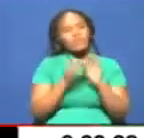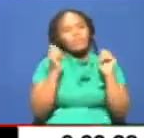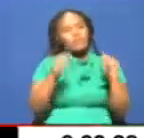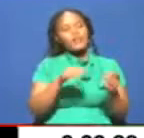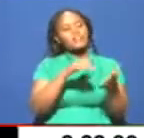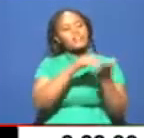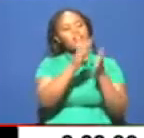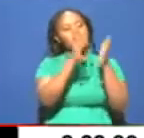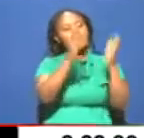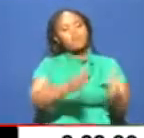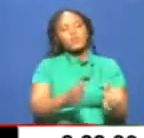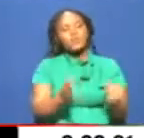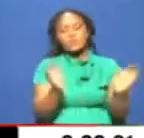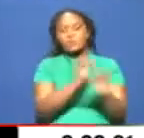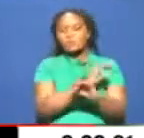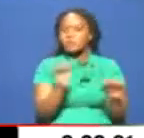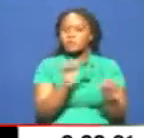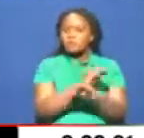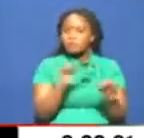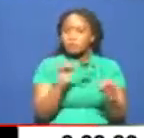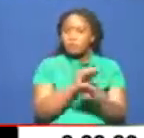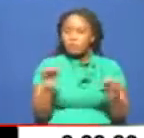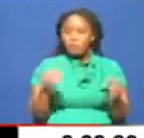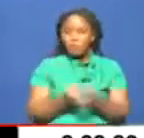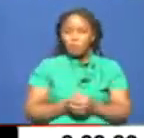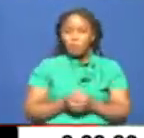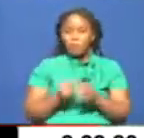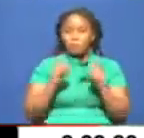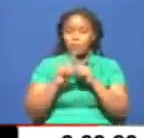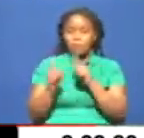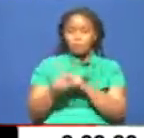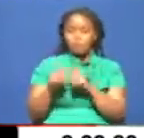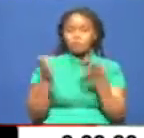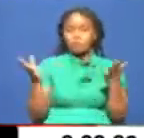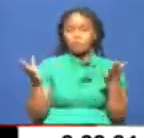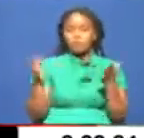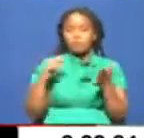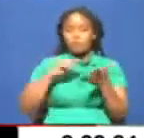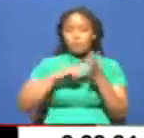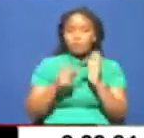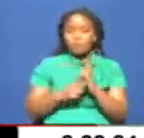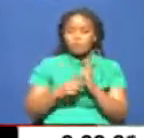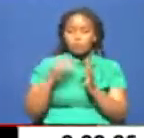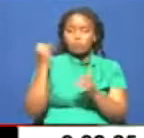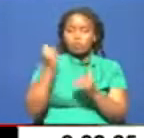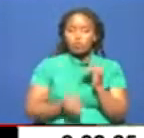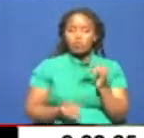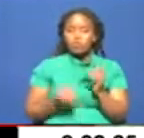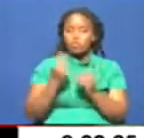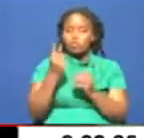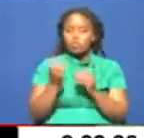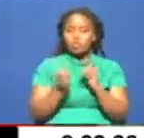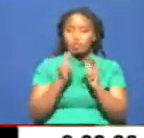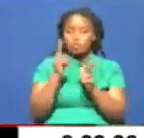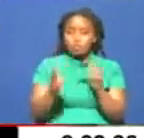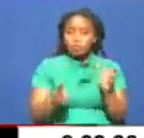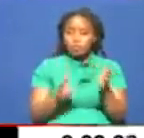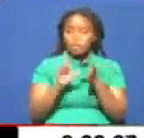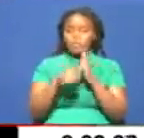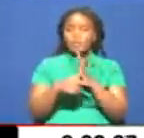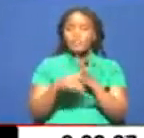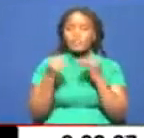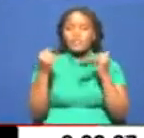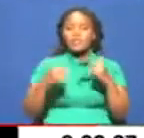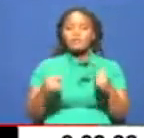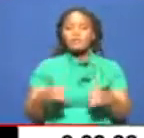insurance agent into the field. The pilot project will be concluded in 2022 and thereafter be implemented for